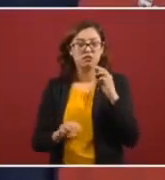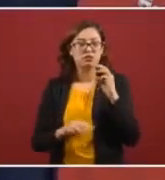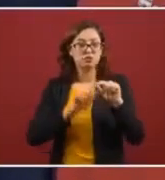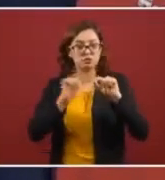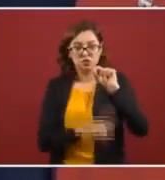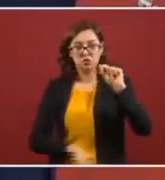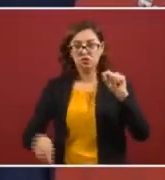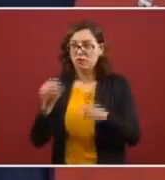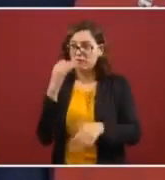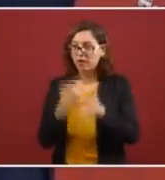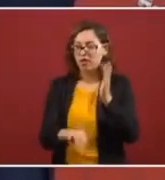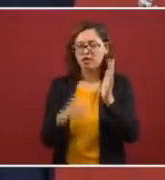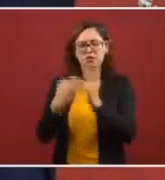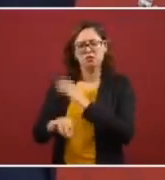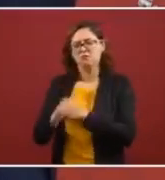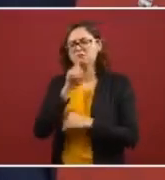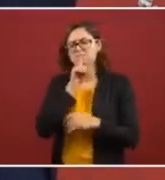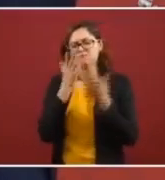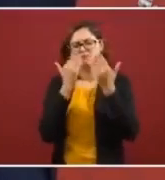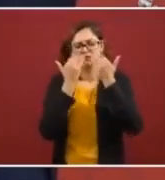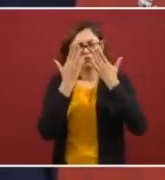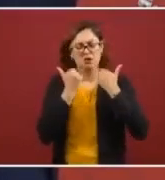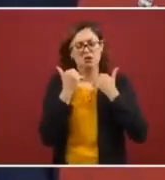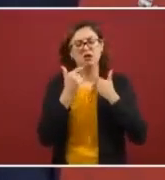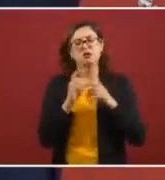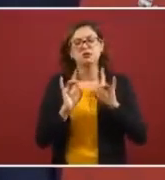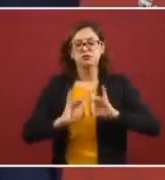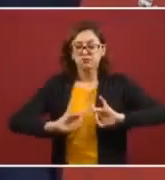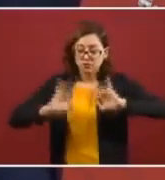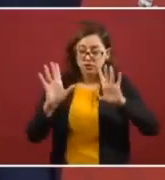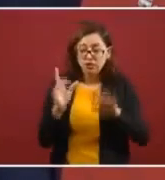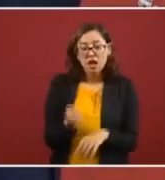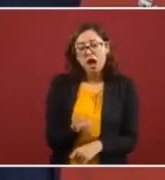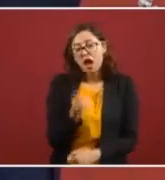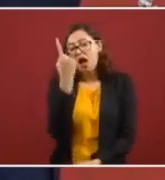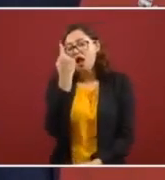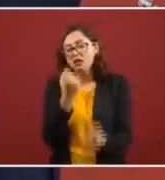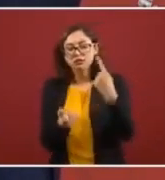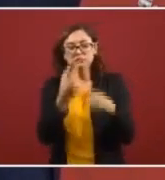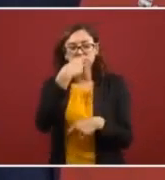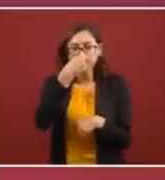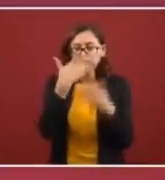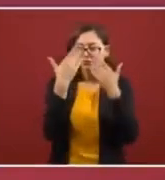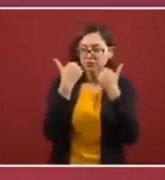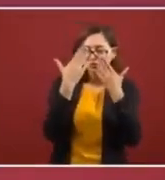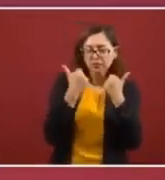that it happens in the whole country. In these cases, we need to check them one by one.